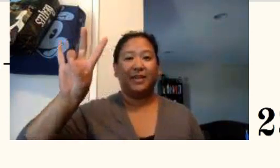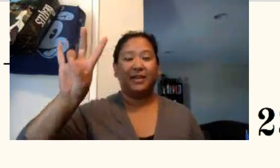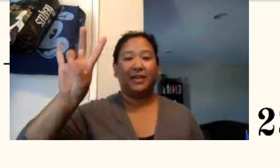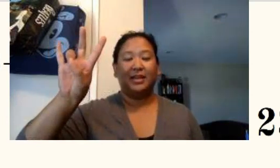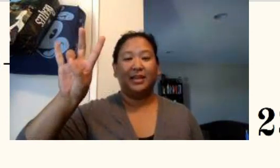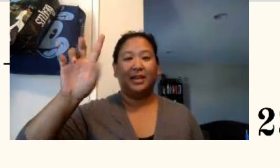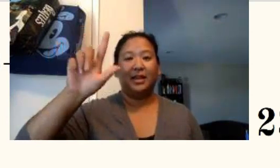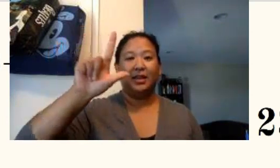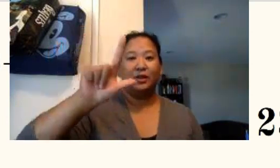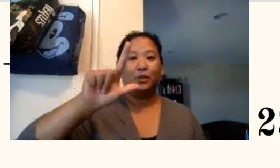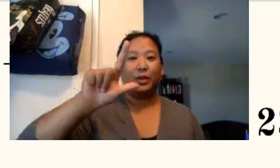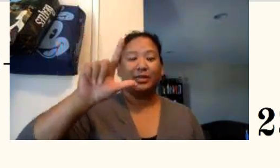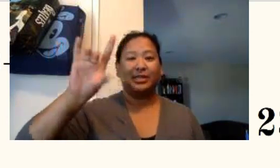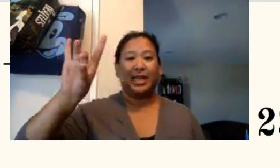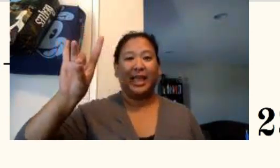27,